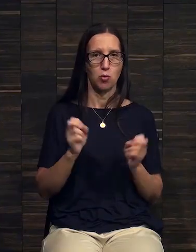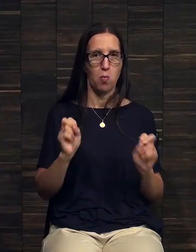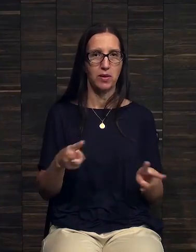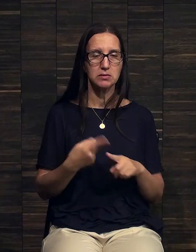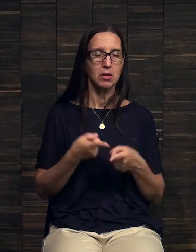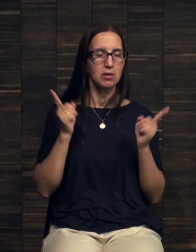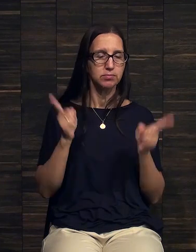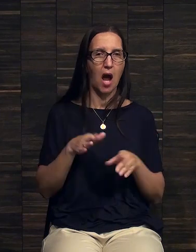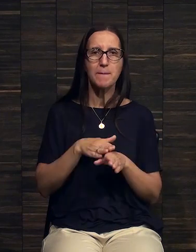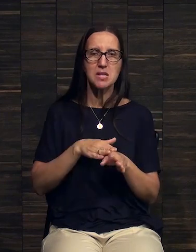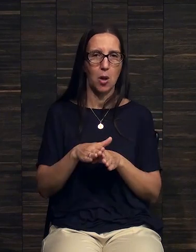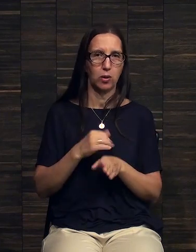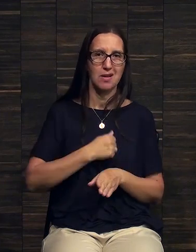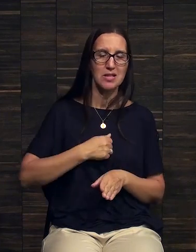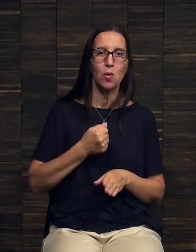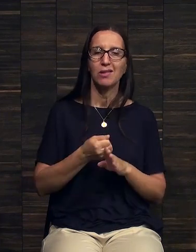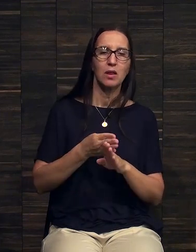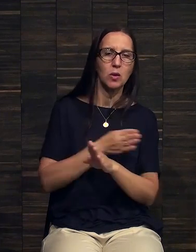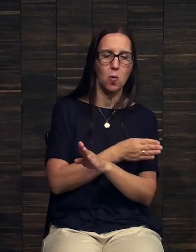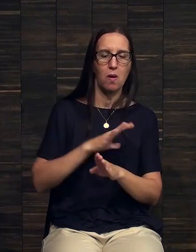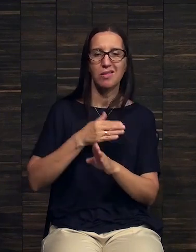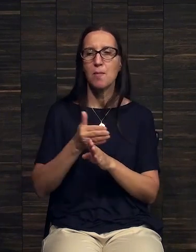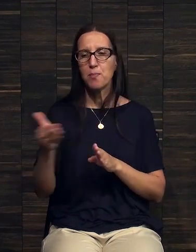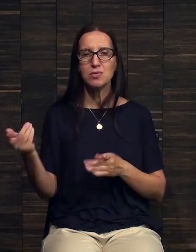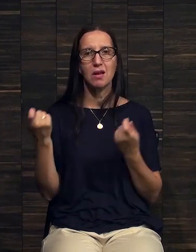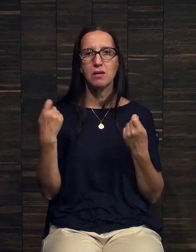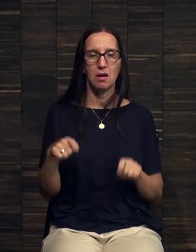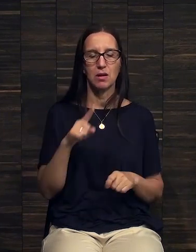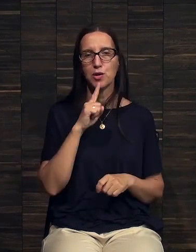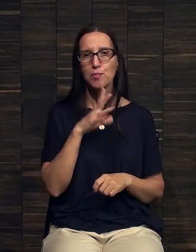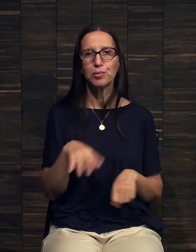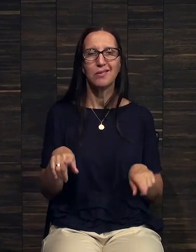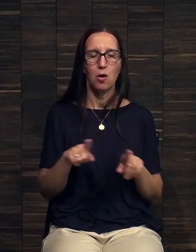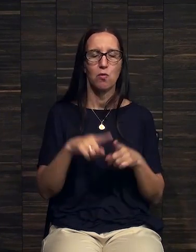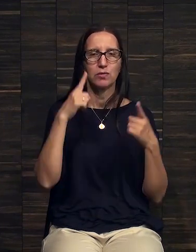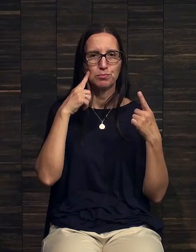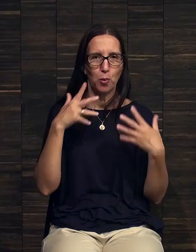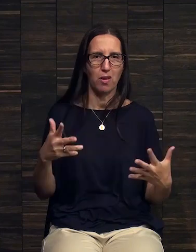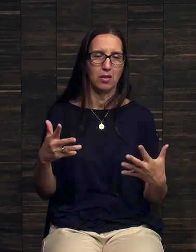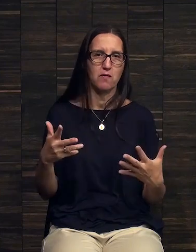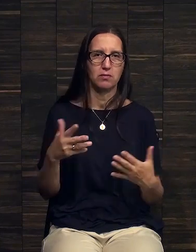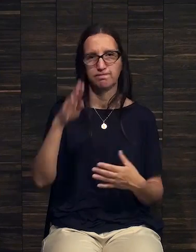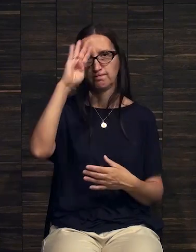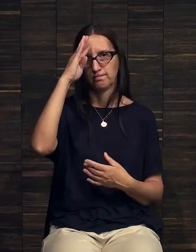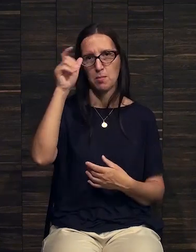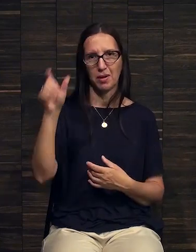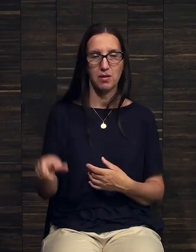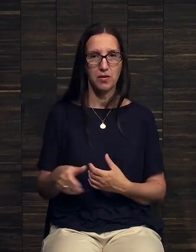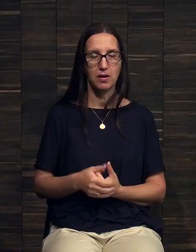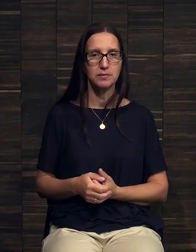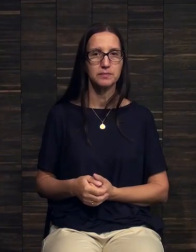image in the air. This is the absolute evil. Never before and after in comics we will not have